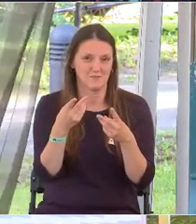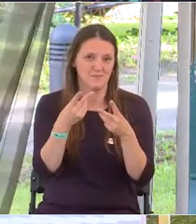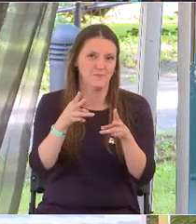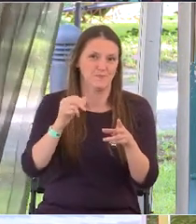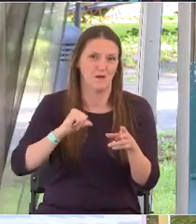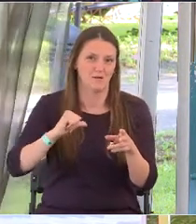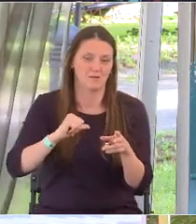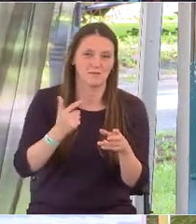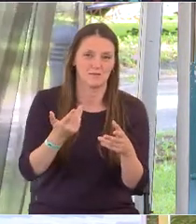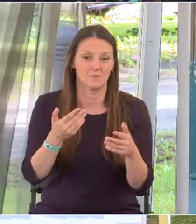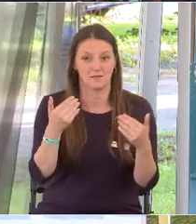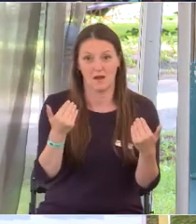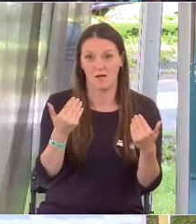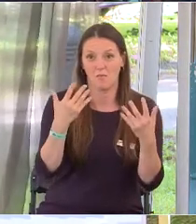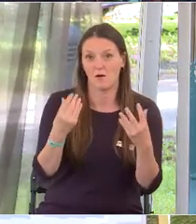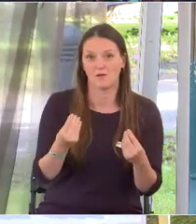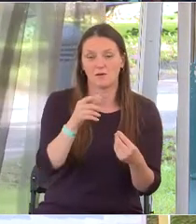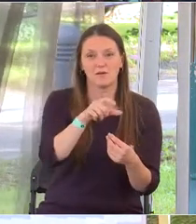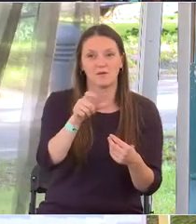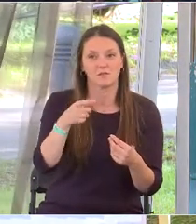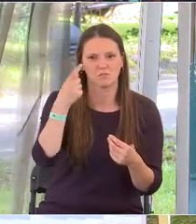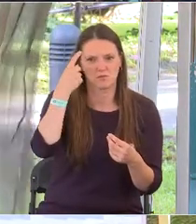people think that it has happened since